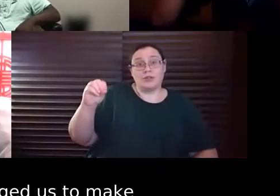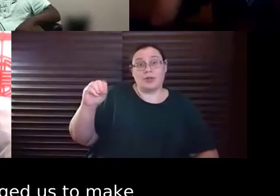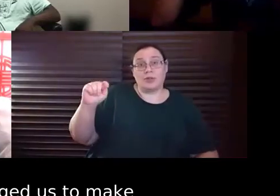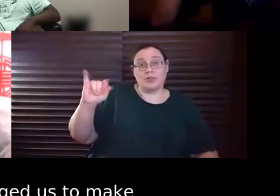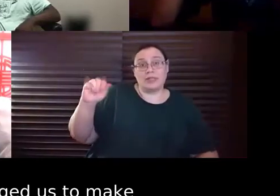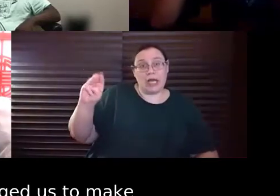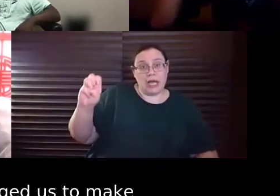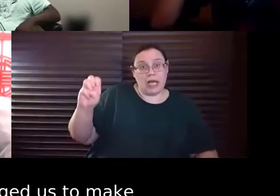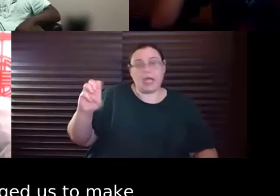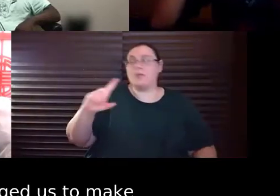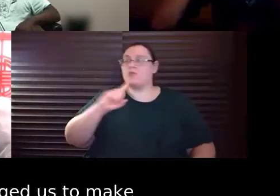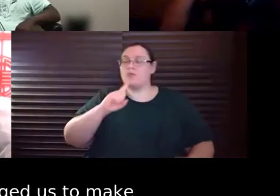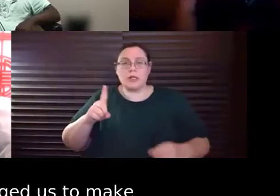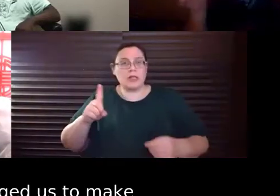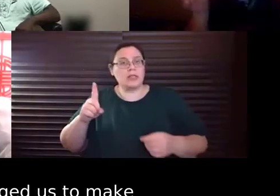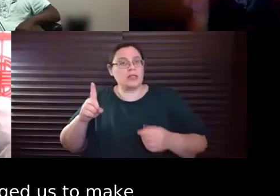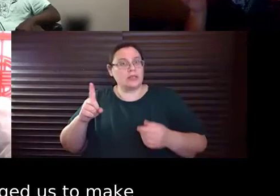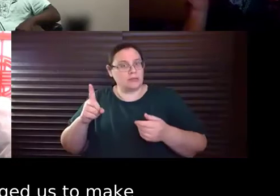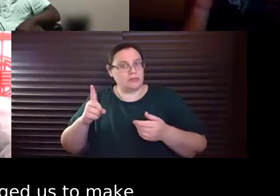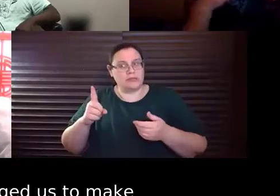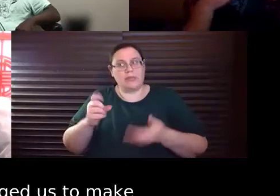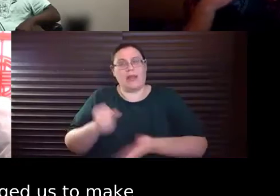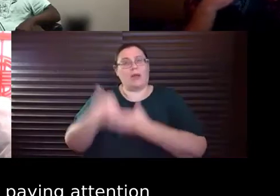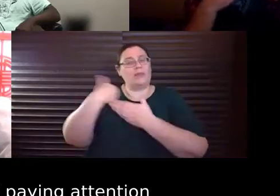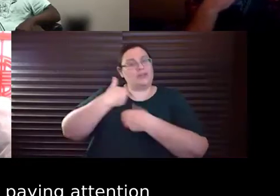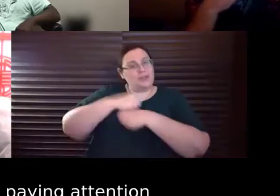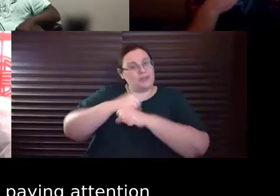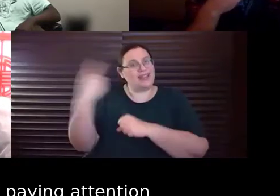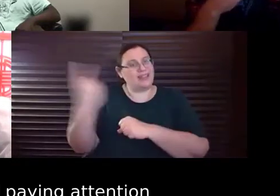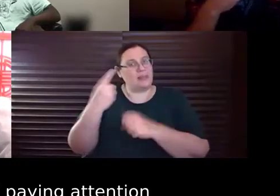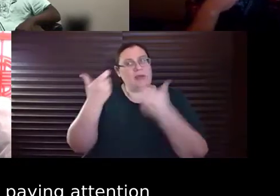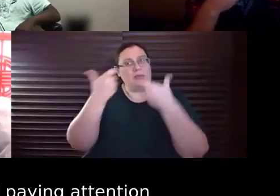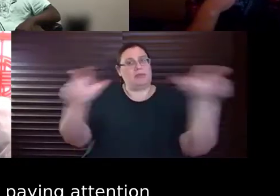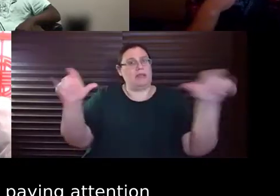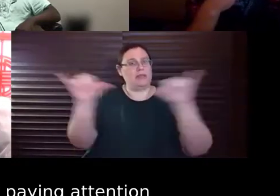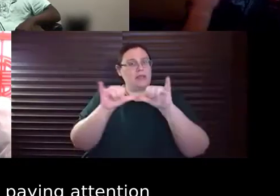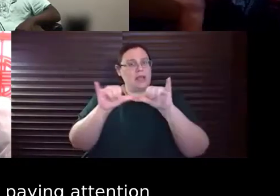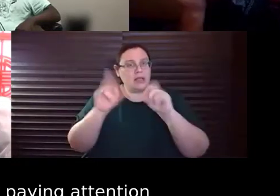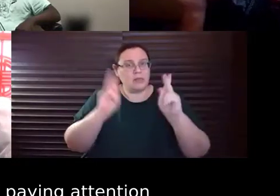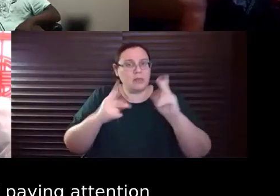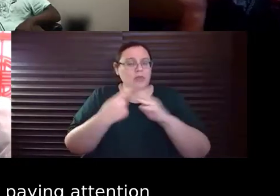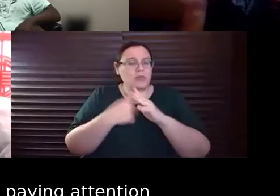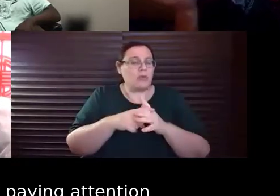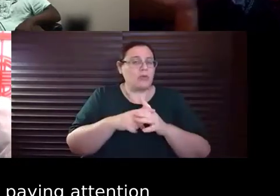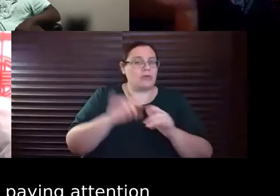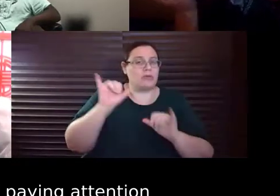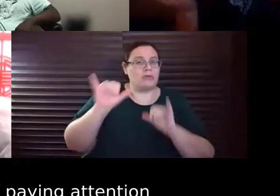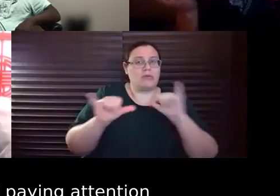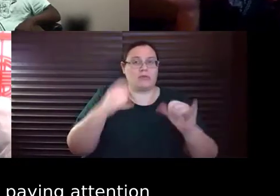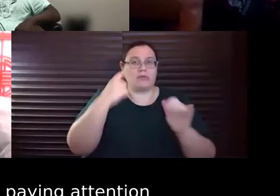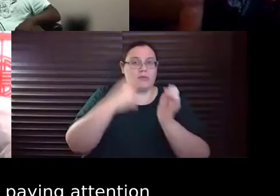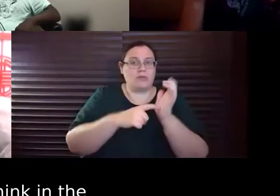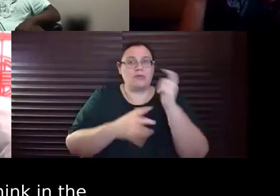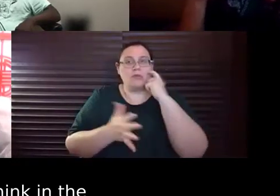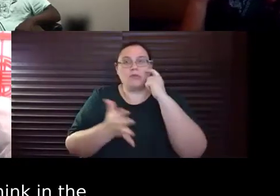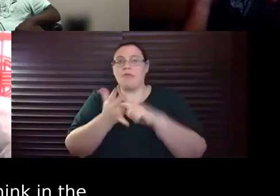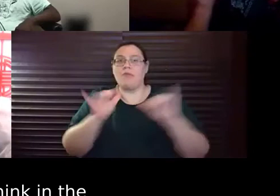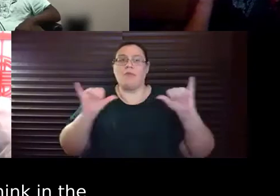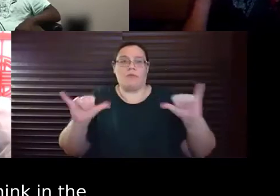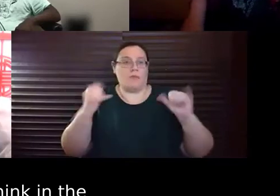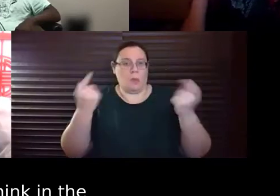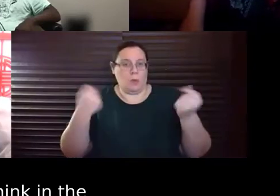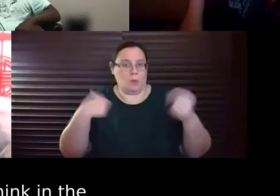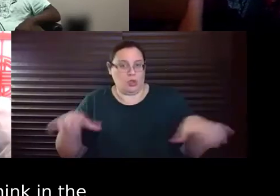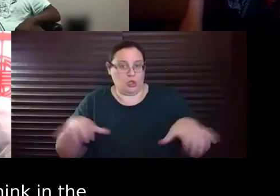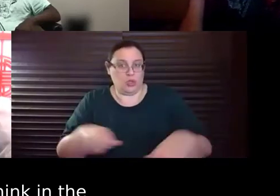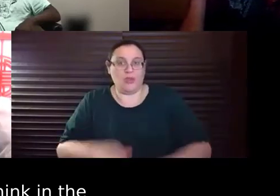us to make something at this scale. People started paying attention to, what we were doing. And I think